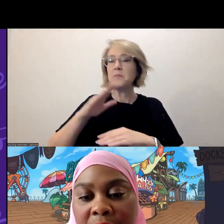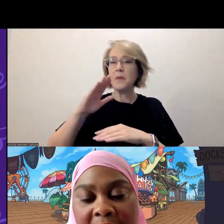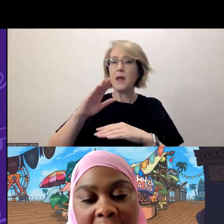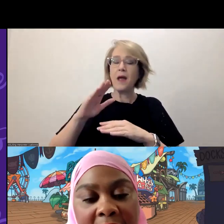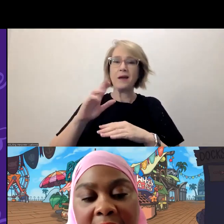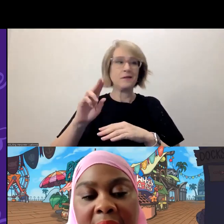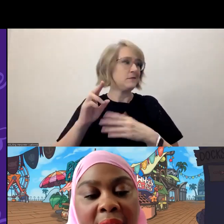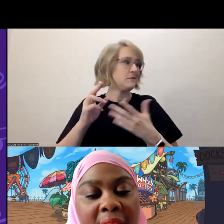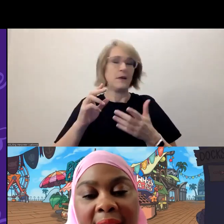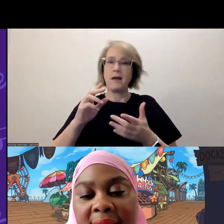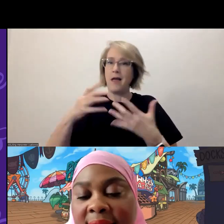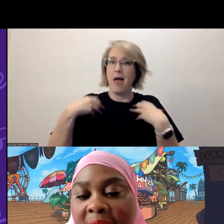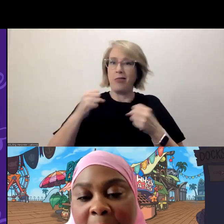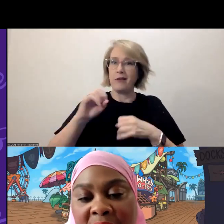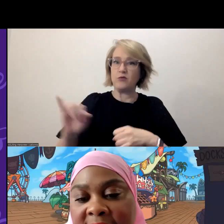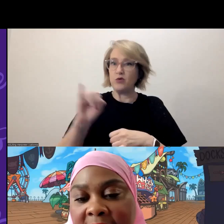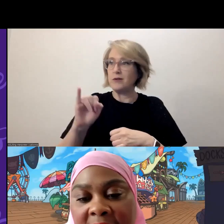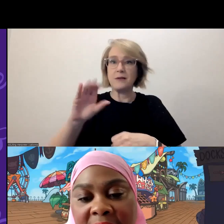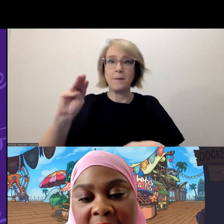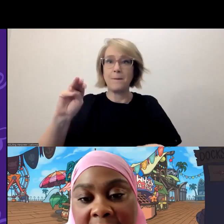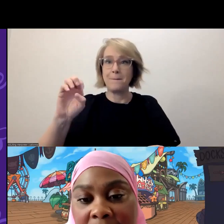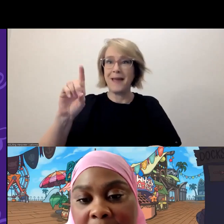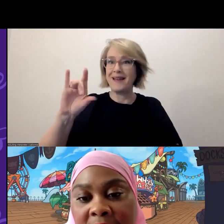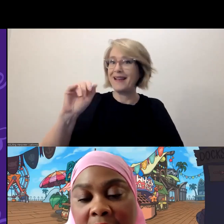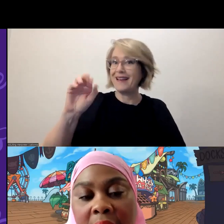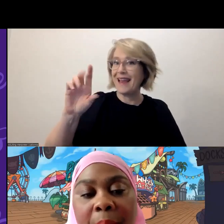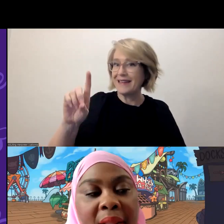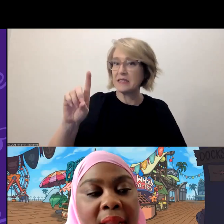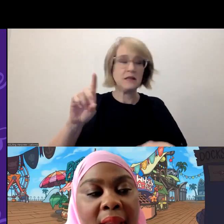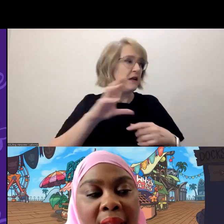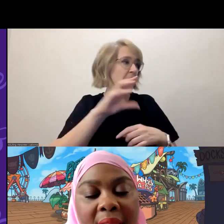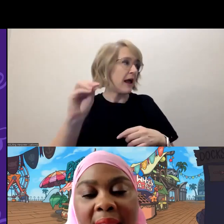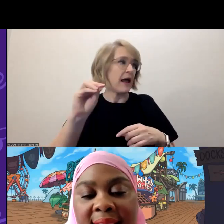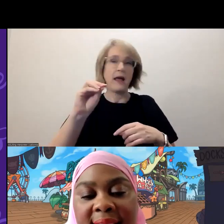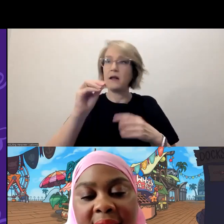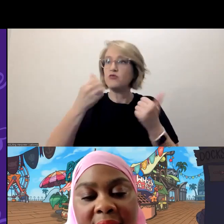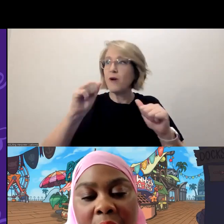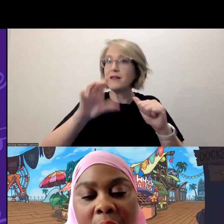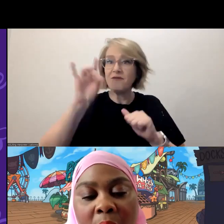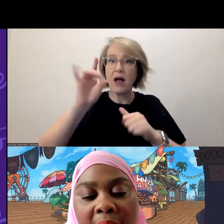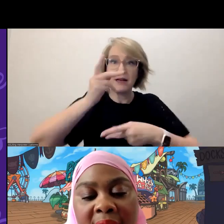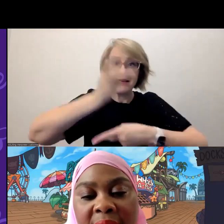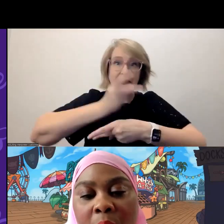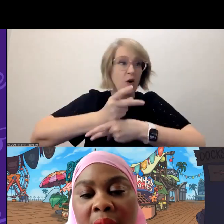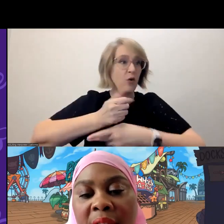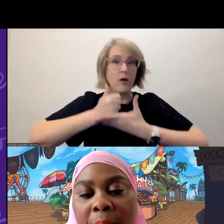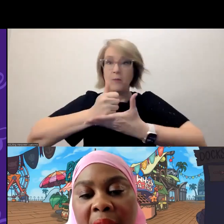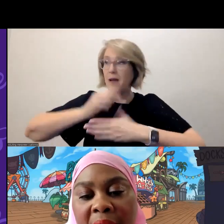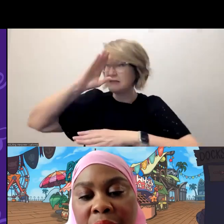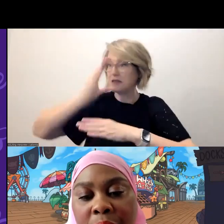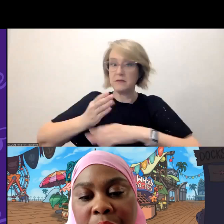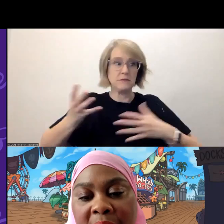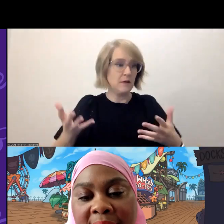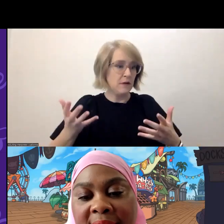I struggled to find care. At the time, I was an executive at a national mental health company. And as I said, I never want